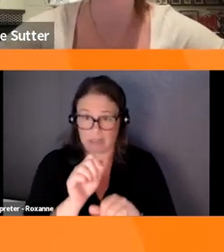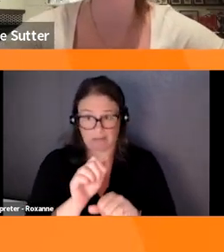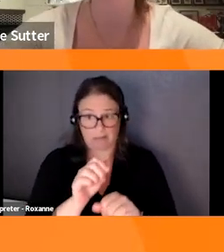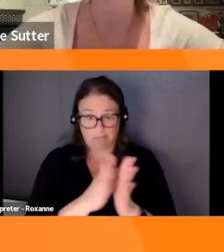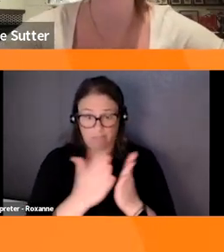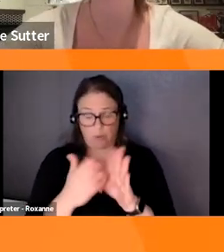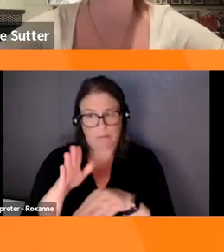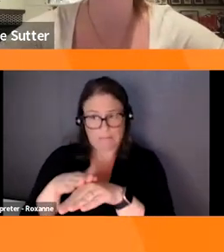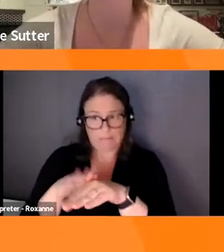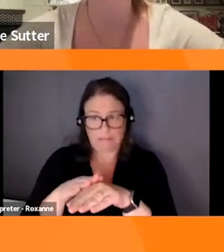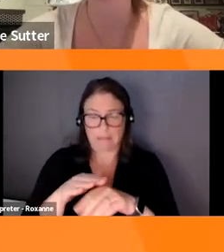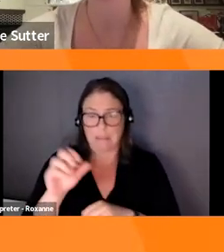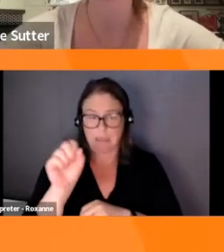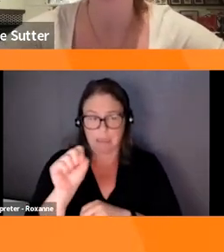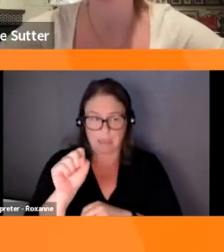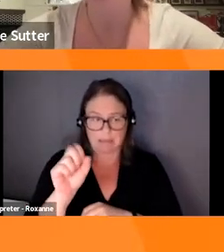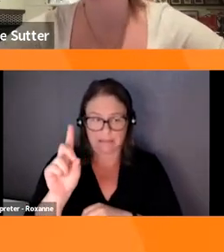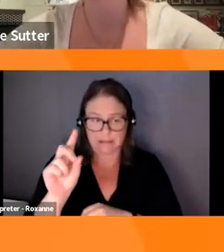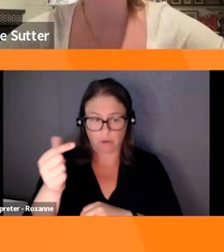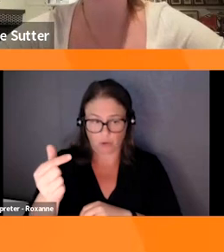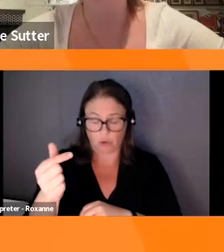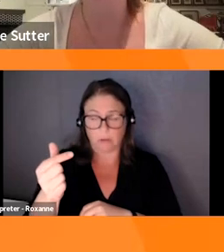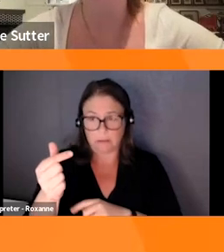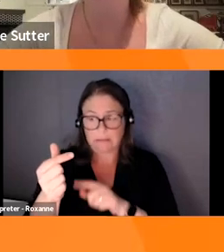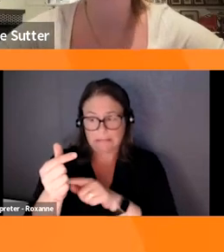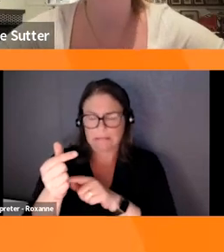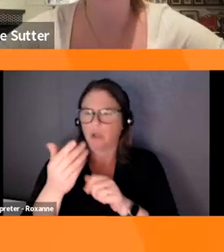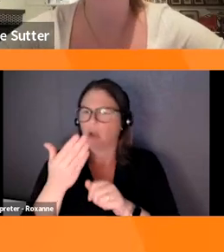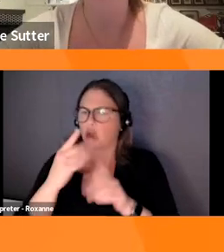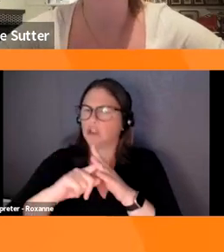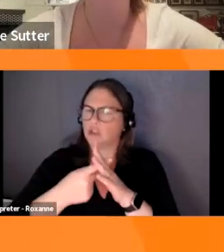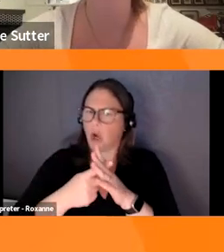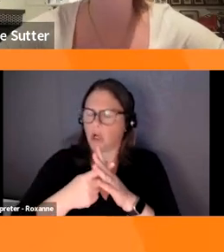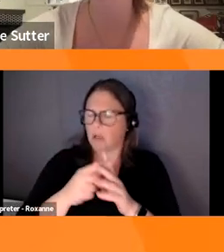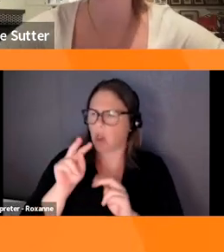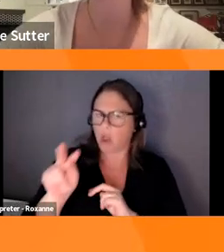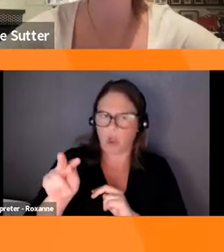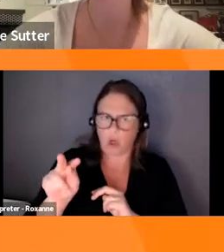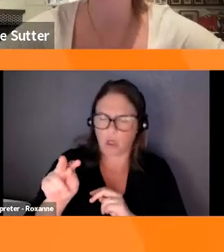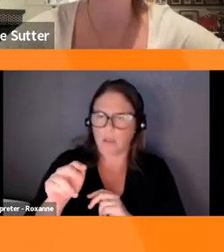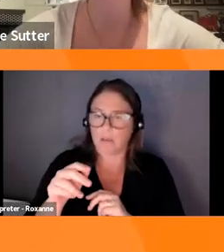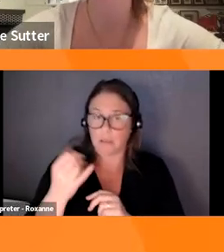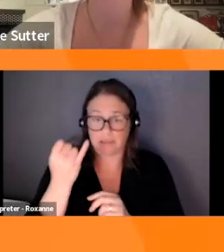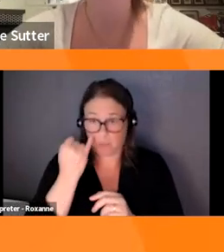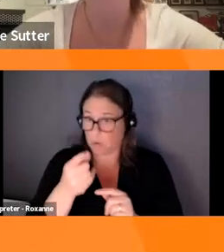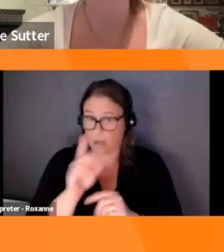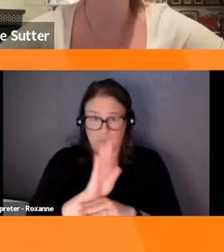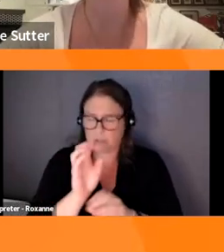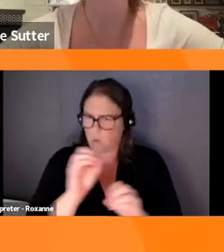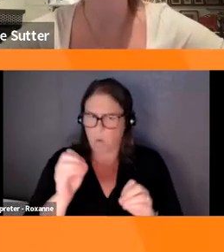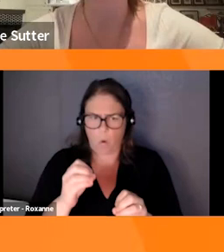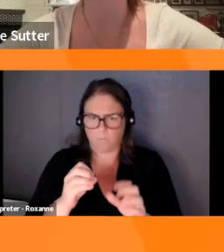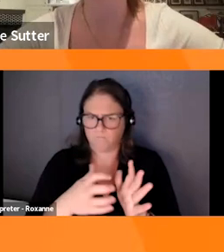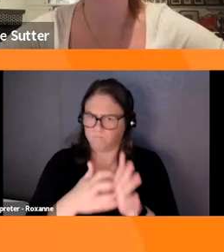started, the SDGs can be a good place to get started if you don't have anything that you have to report to. They're